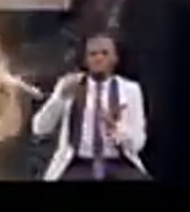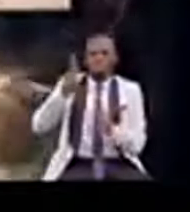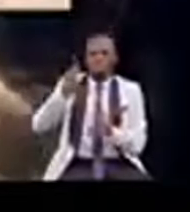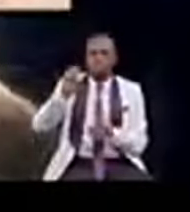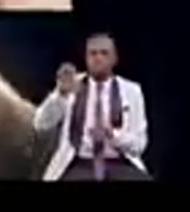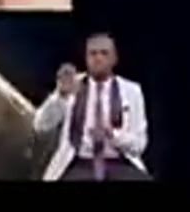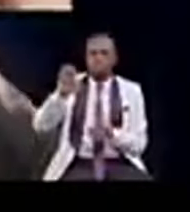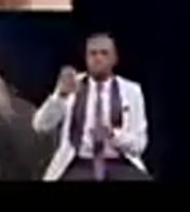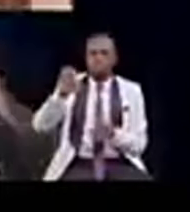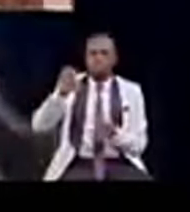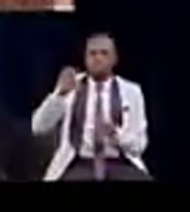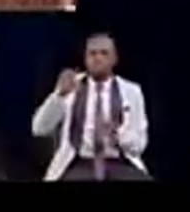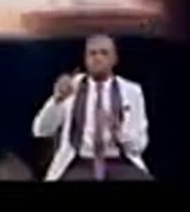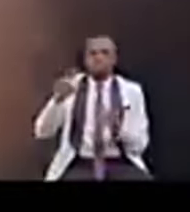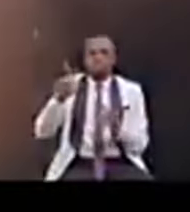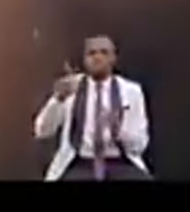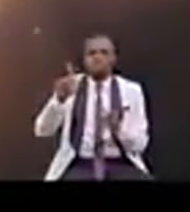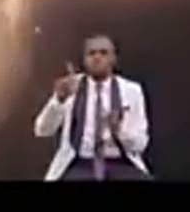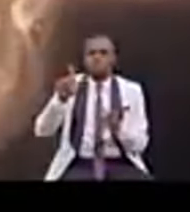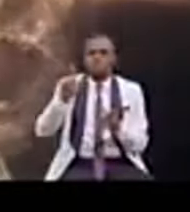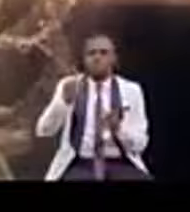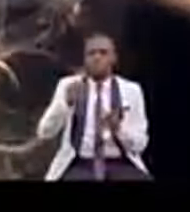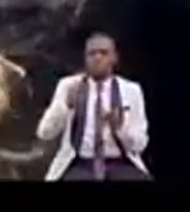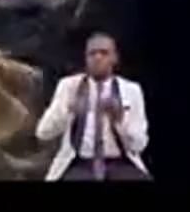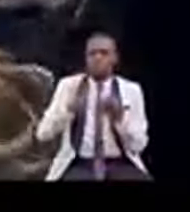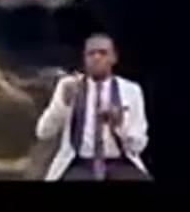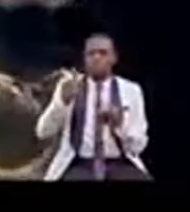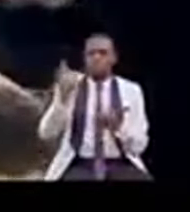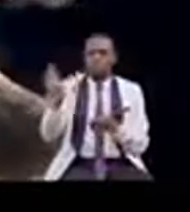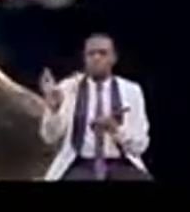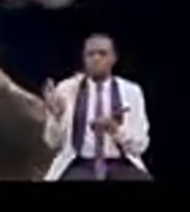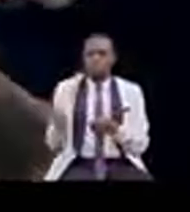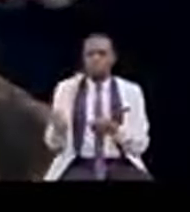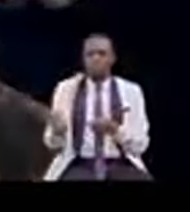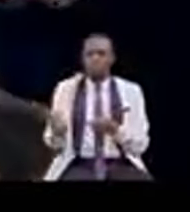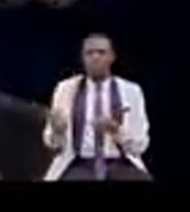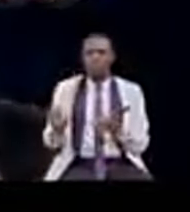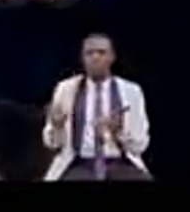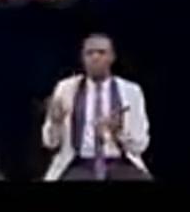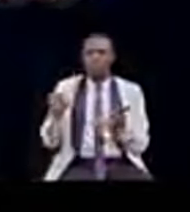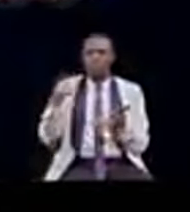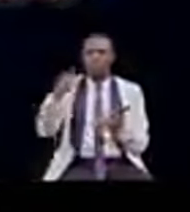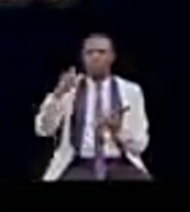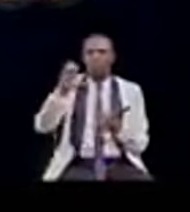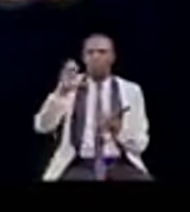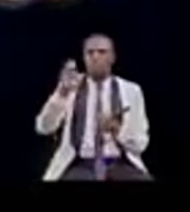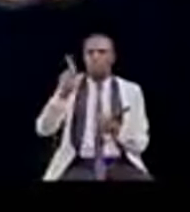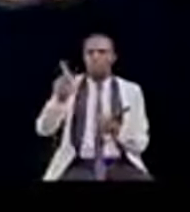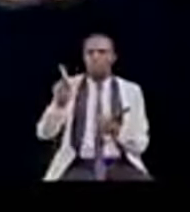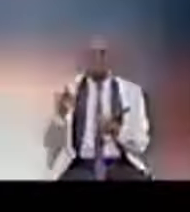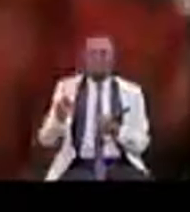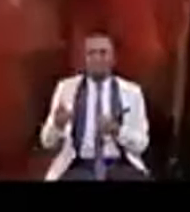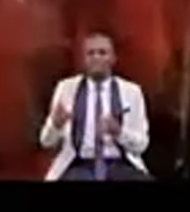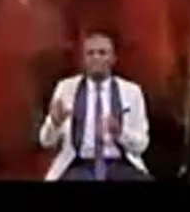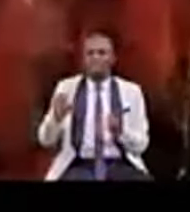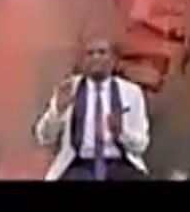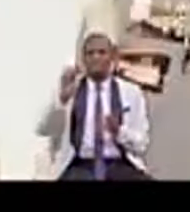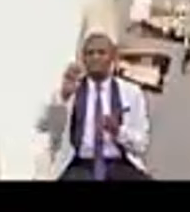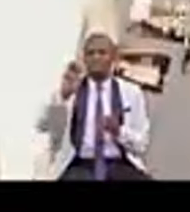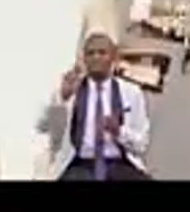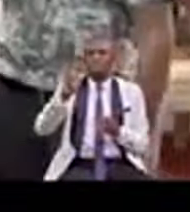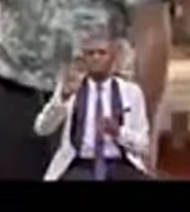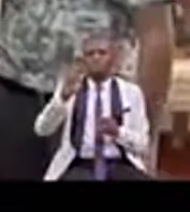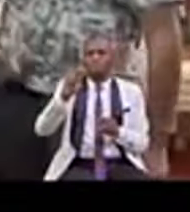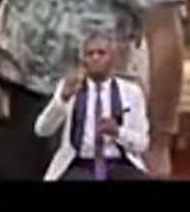"Thou art the Son of the living God." And Jesus confirmed, that's